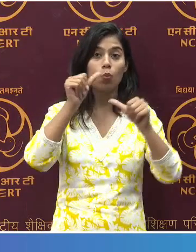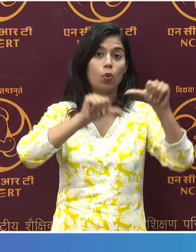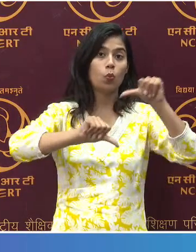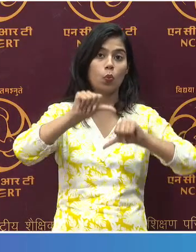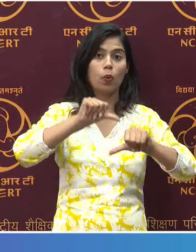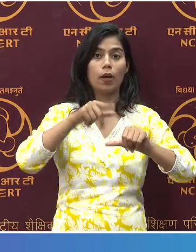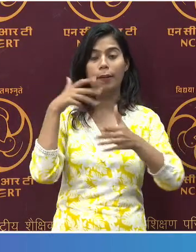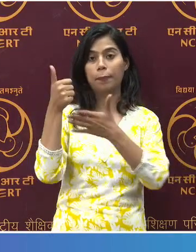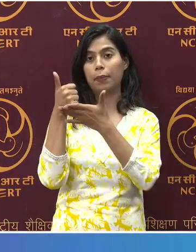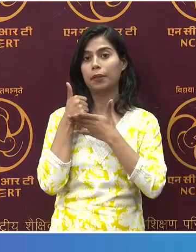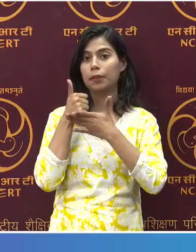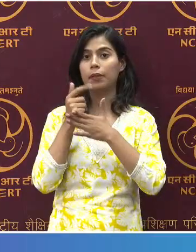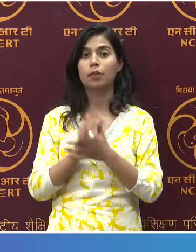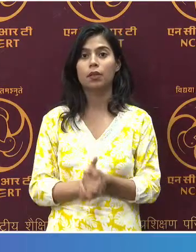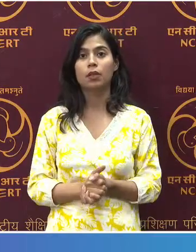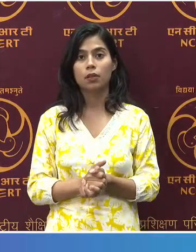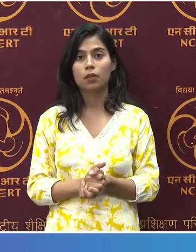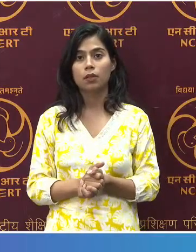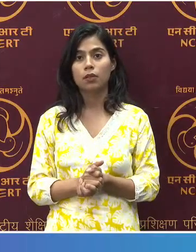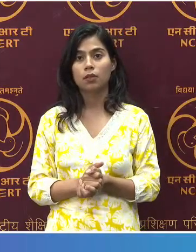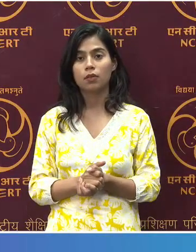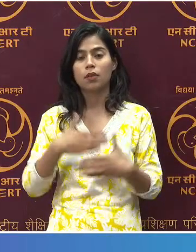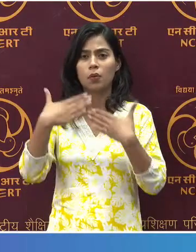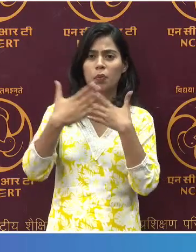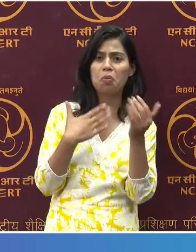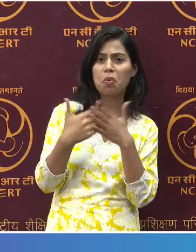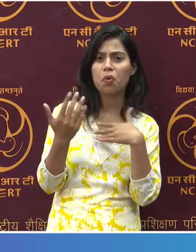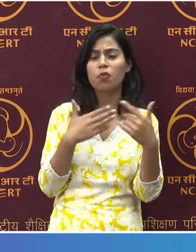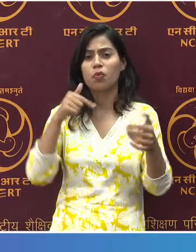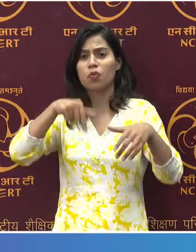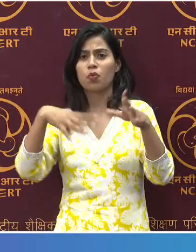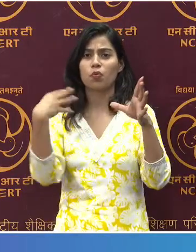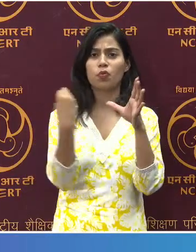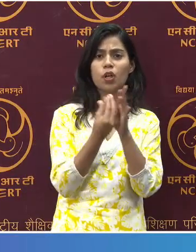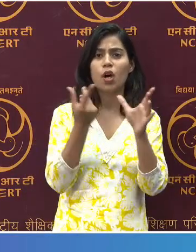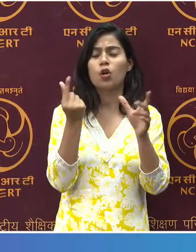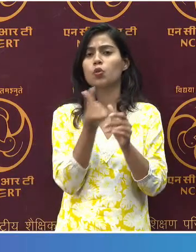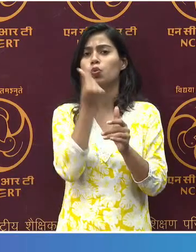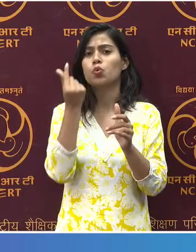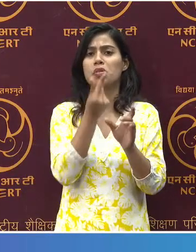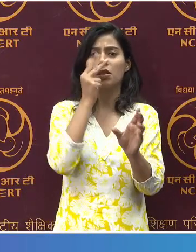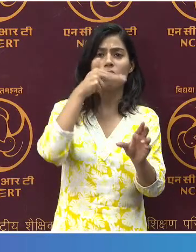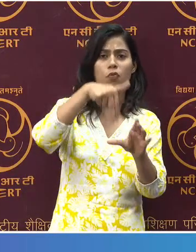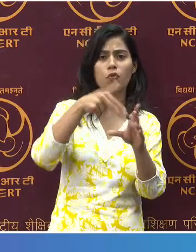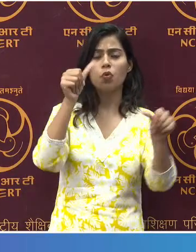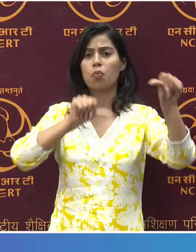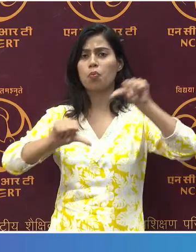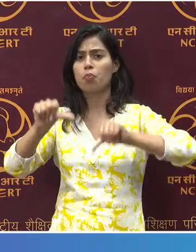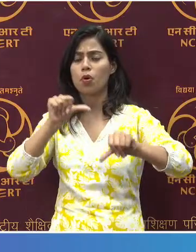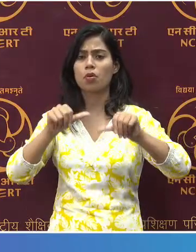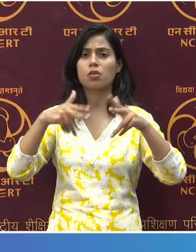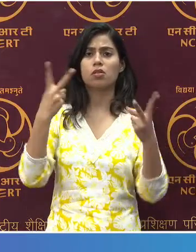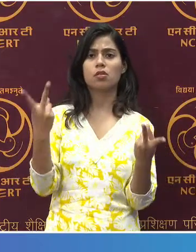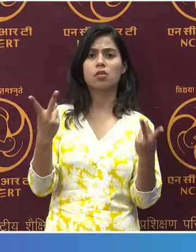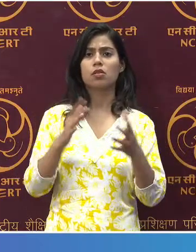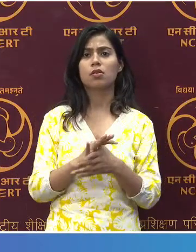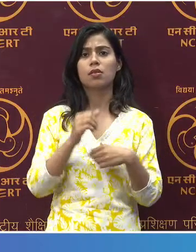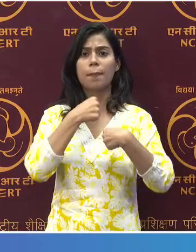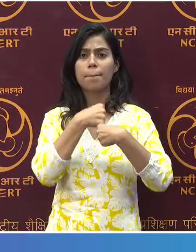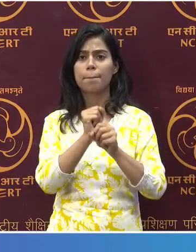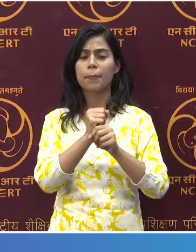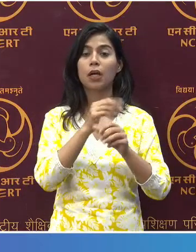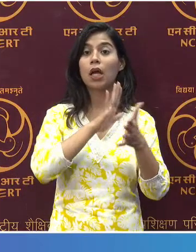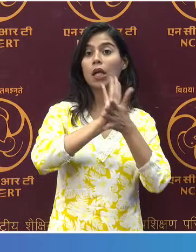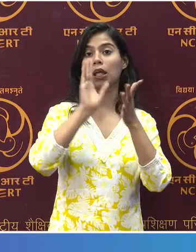the fuels which are being oxidized or whatever, we are using the fuels or are the process or the reactions which create